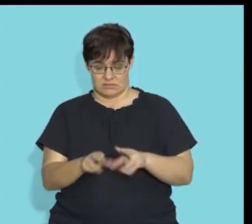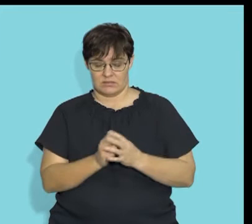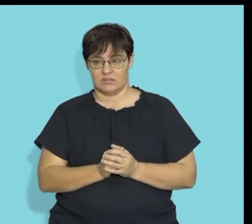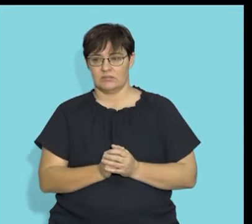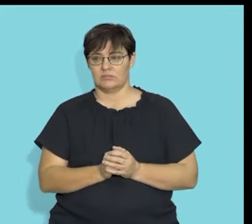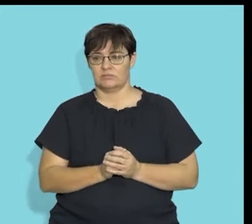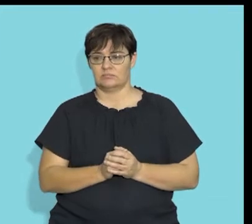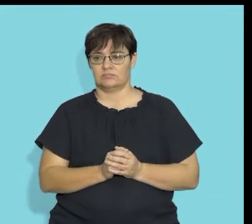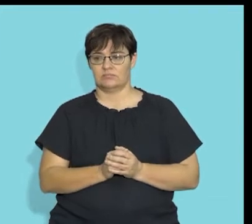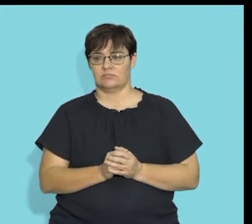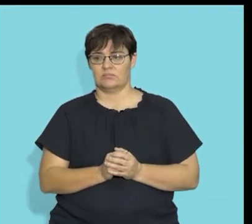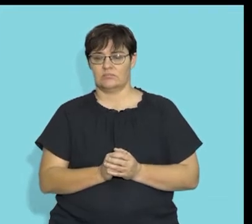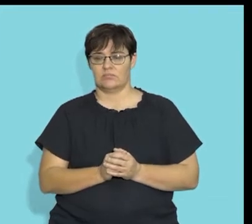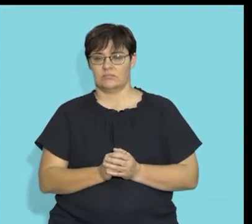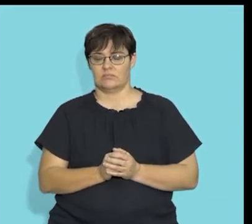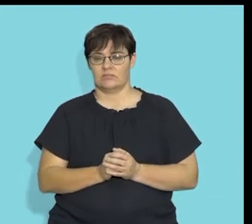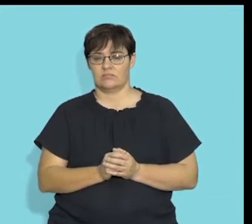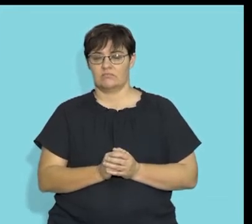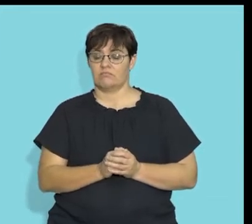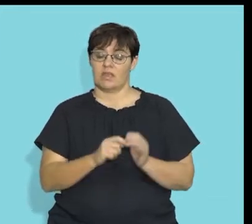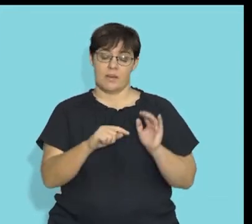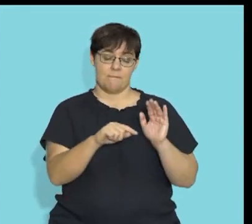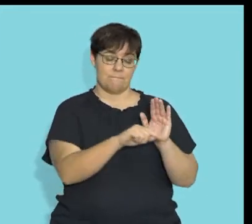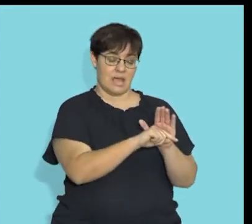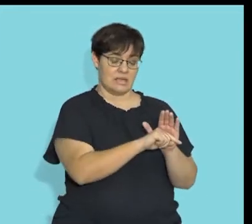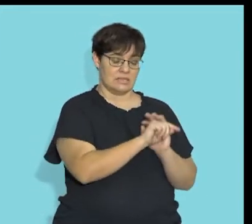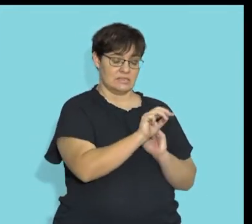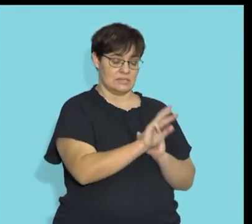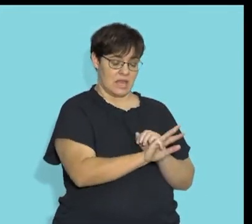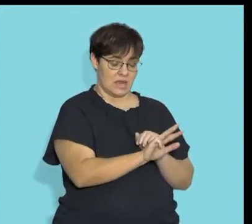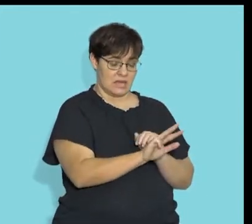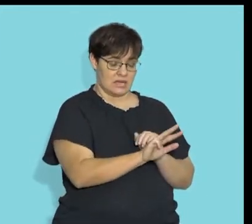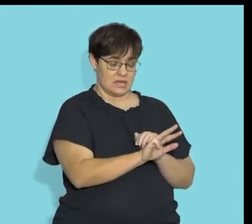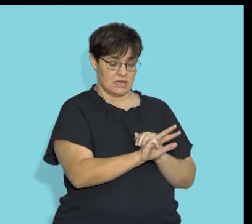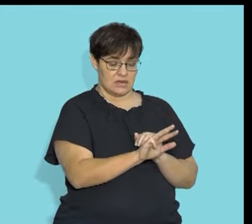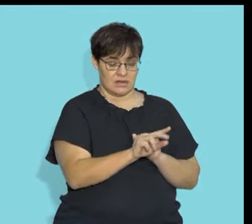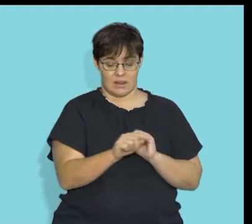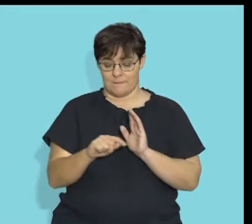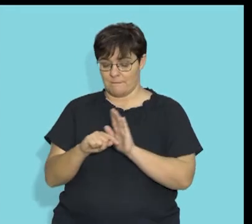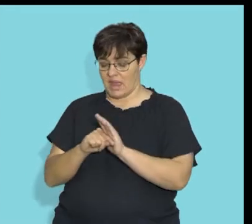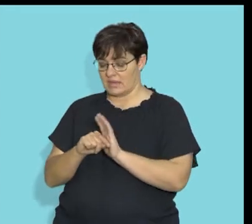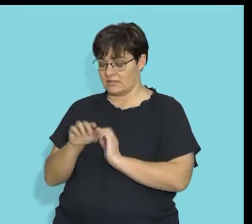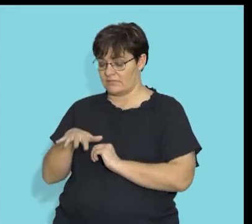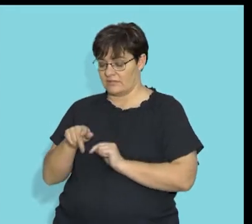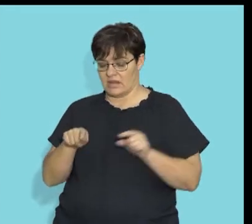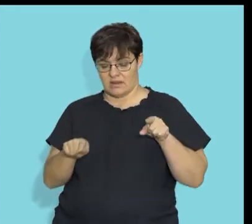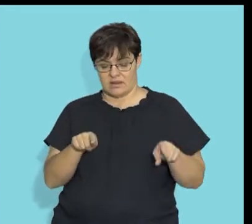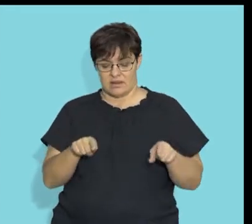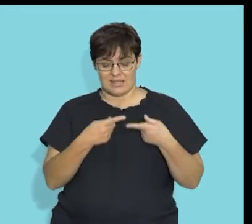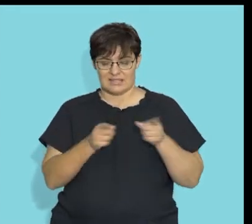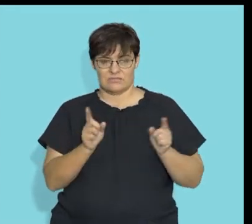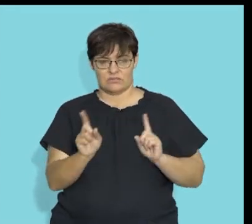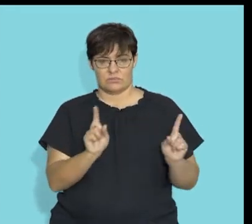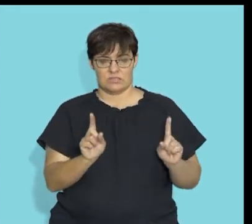two differences. If I'm asking myself, what is the difference between negative